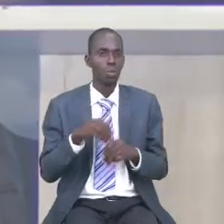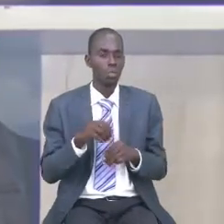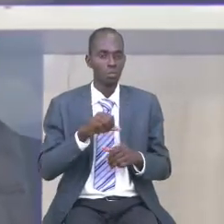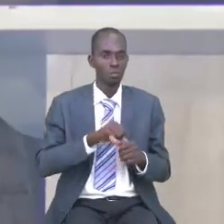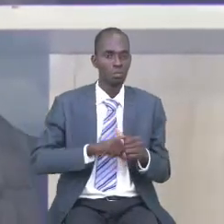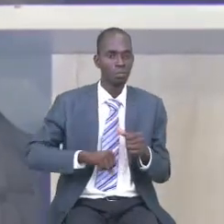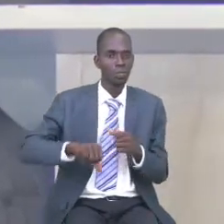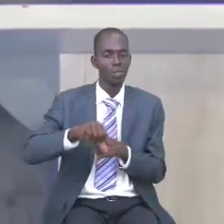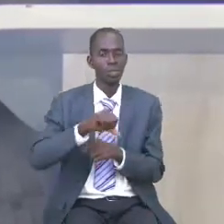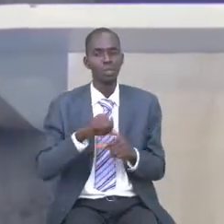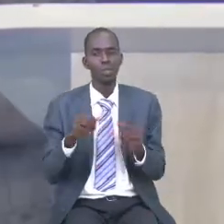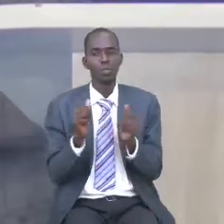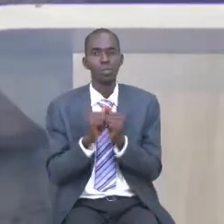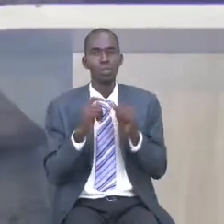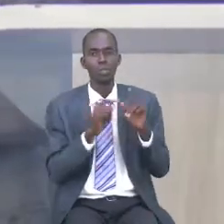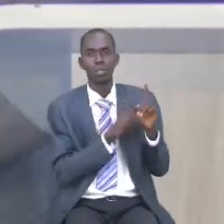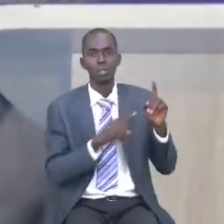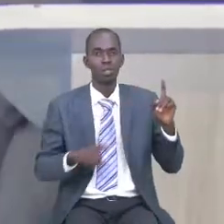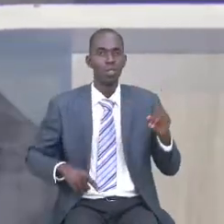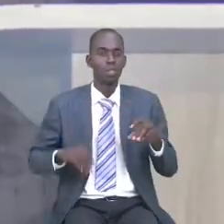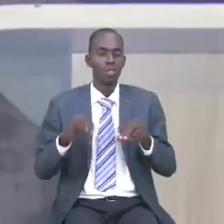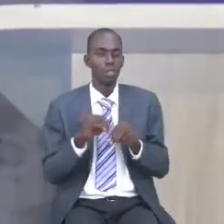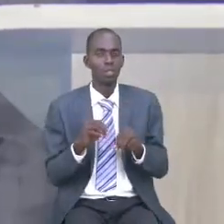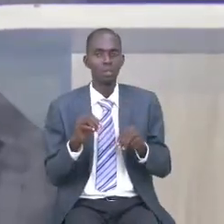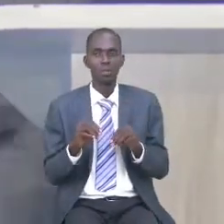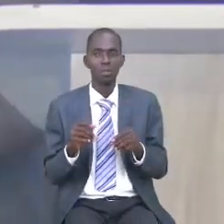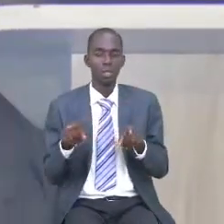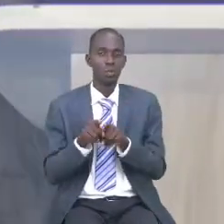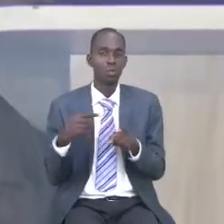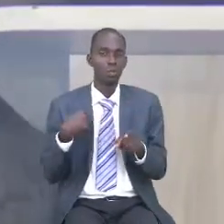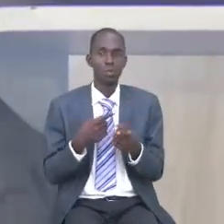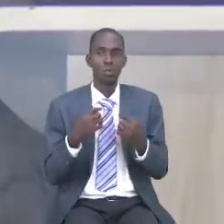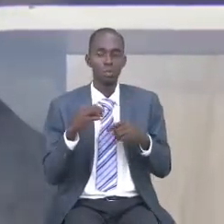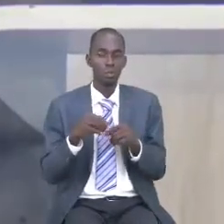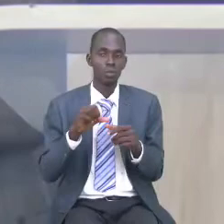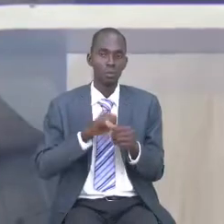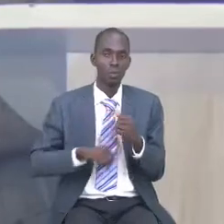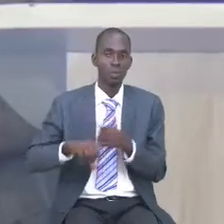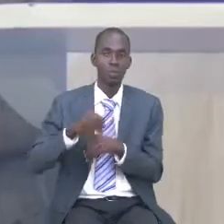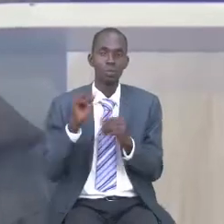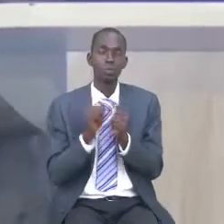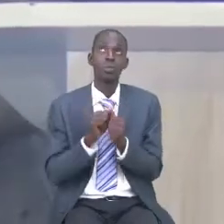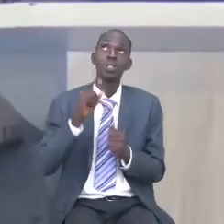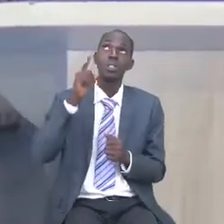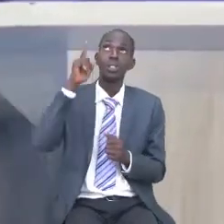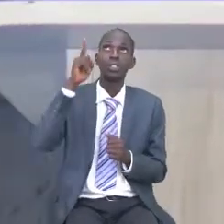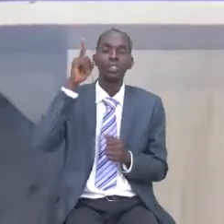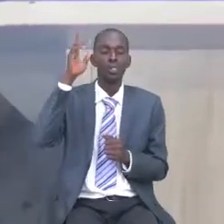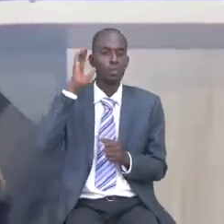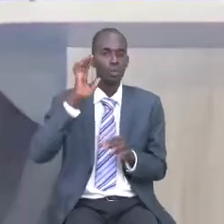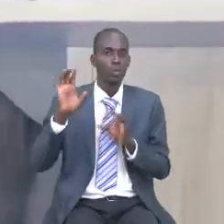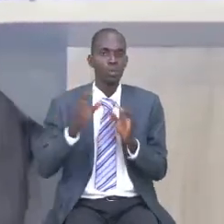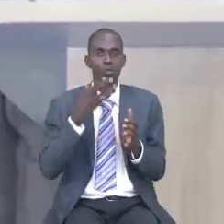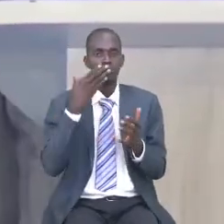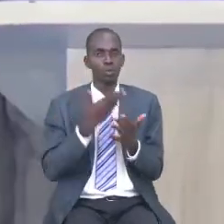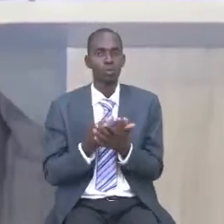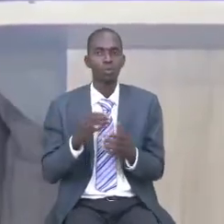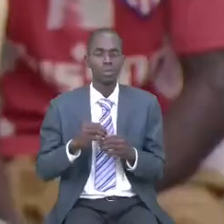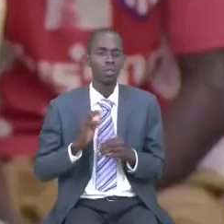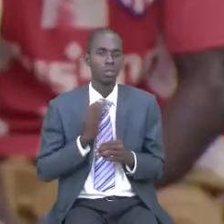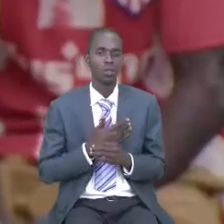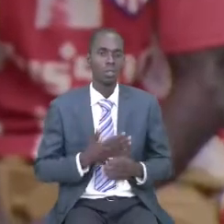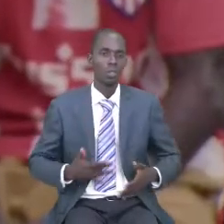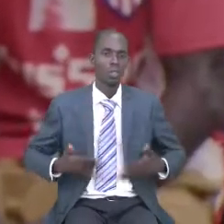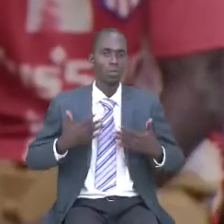as we come in partnership with him, everything he knows will do good in our lives, he will give unto